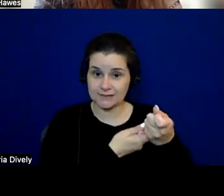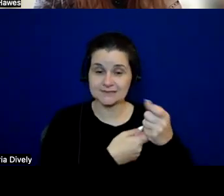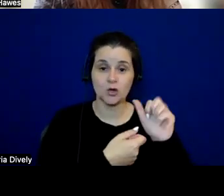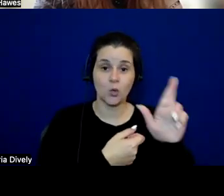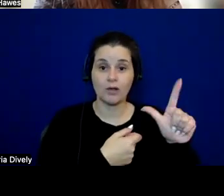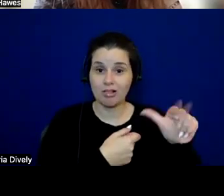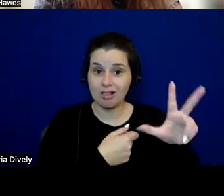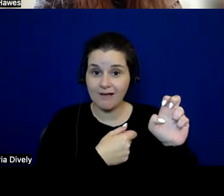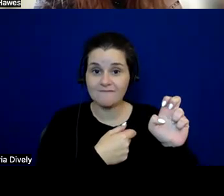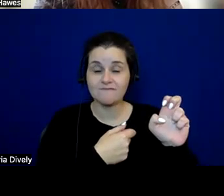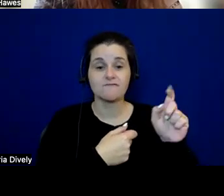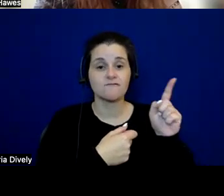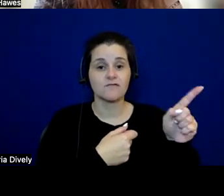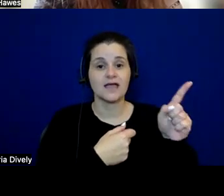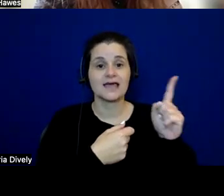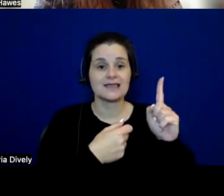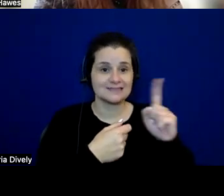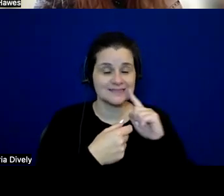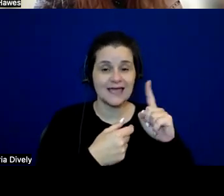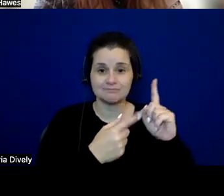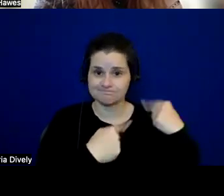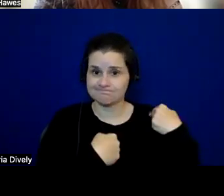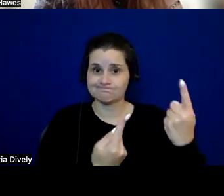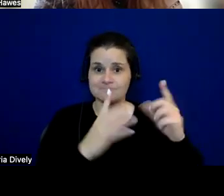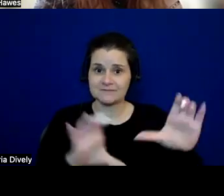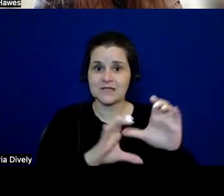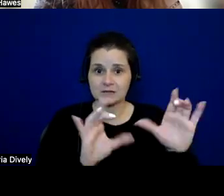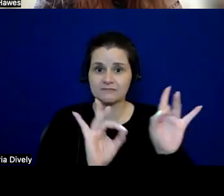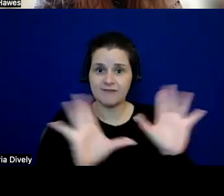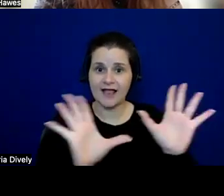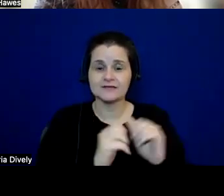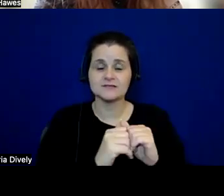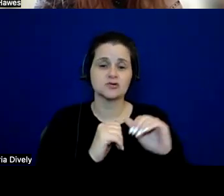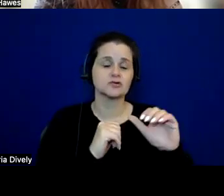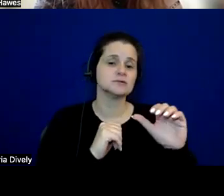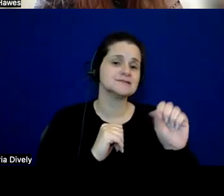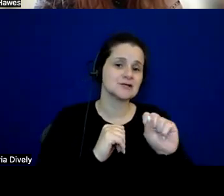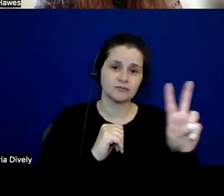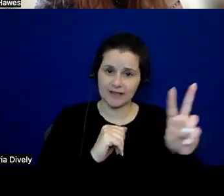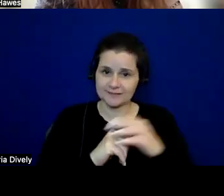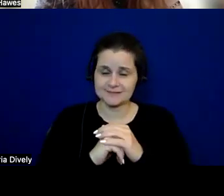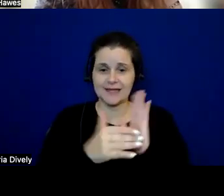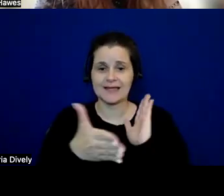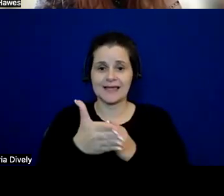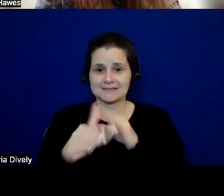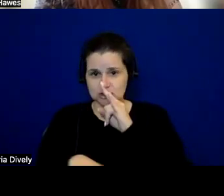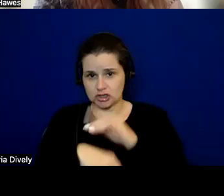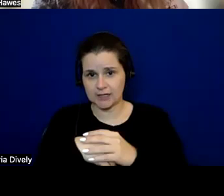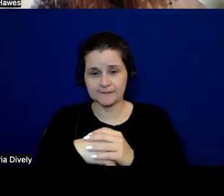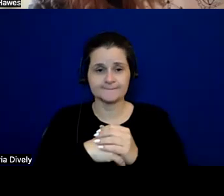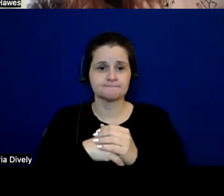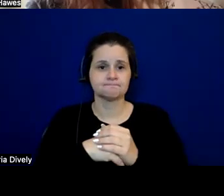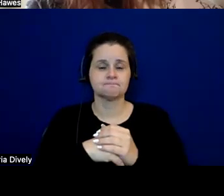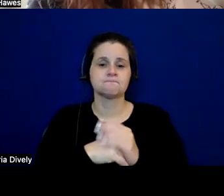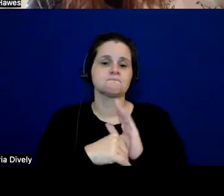love is, committing or has committed acts of violence or sexual violence against a child. All of